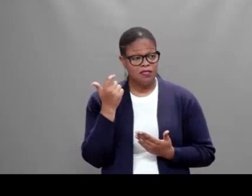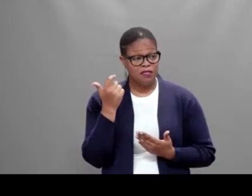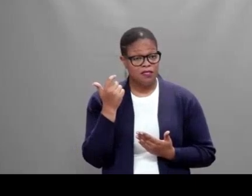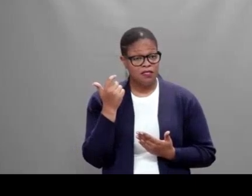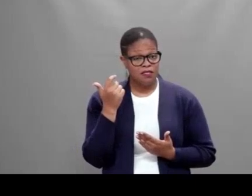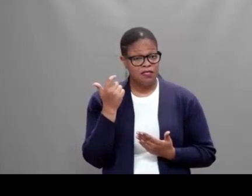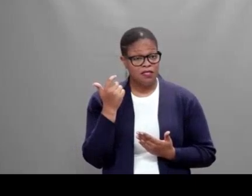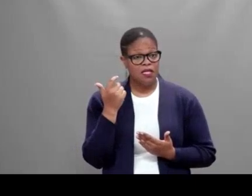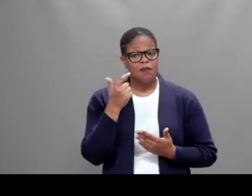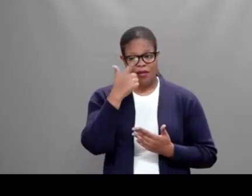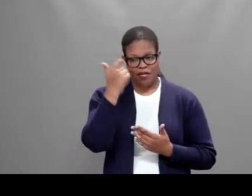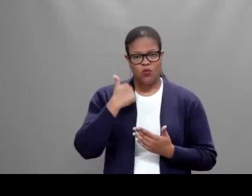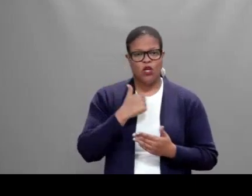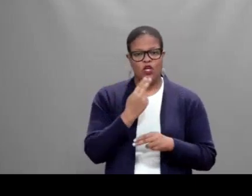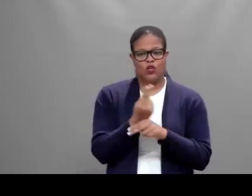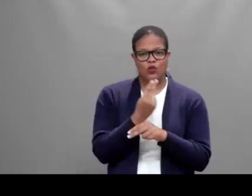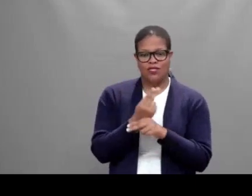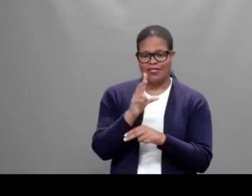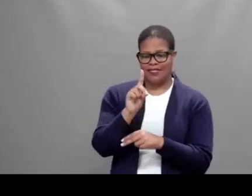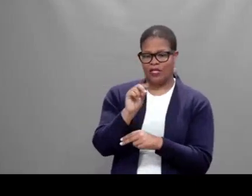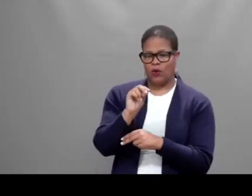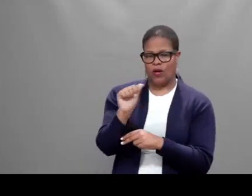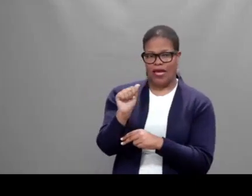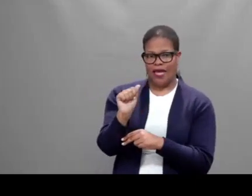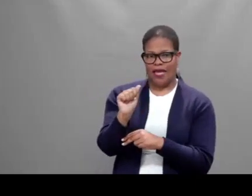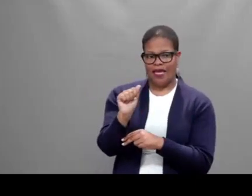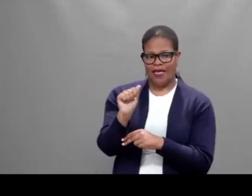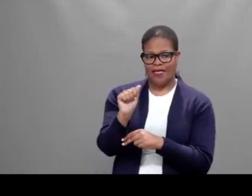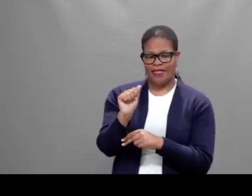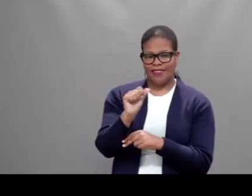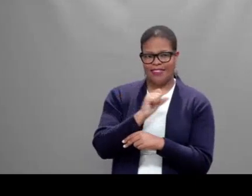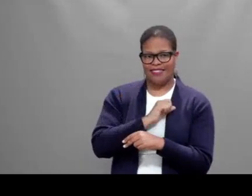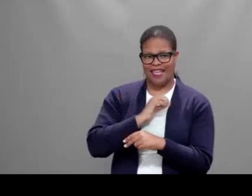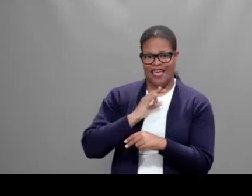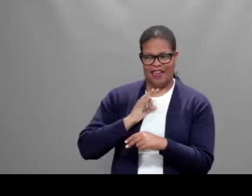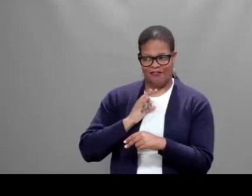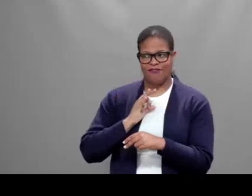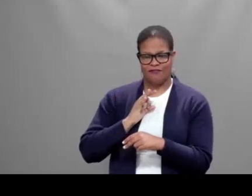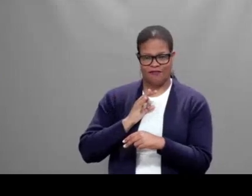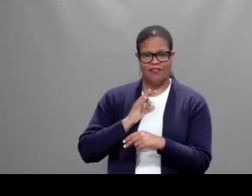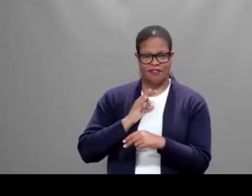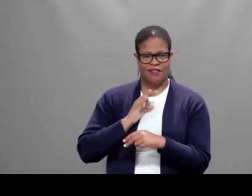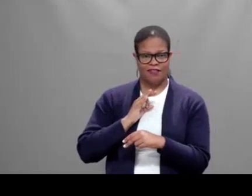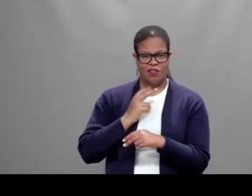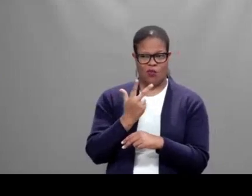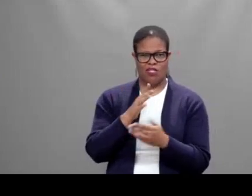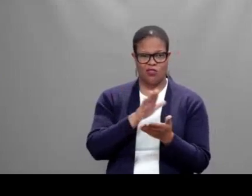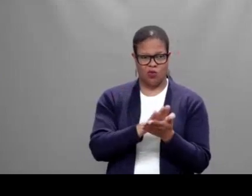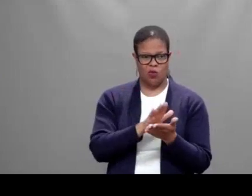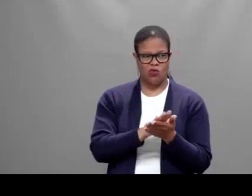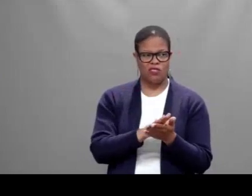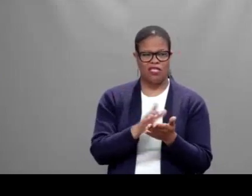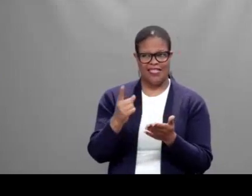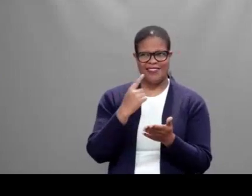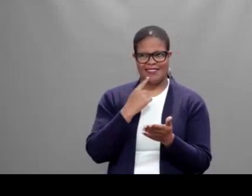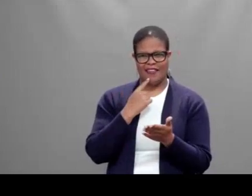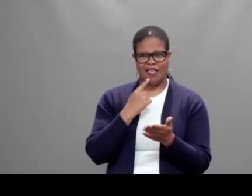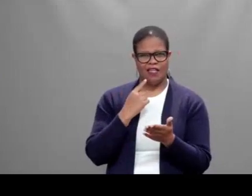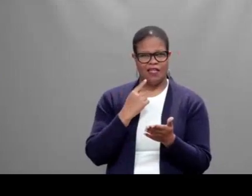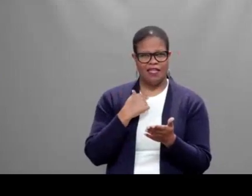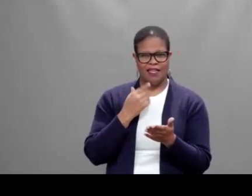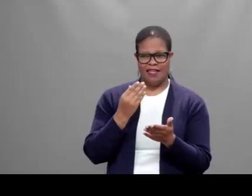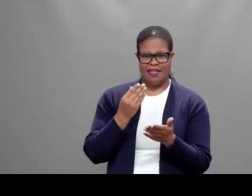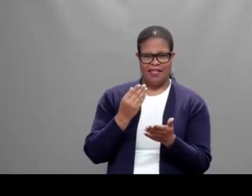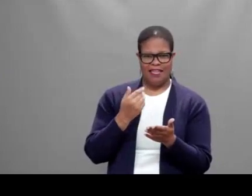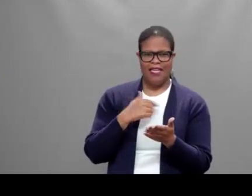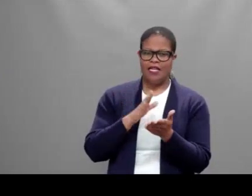we're using DOA staff to the extent that the three schools are, and he said he gave us